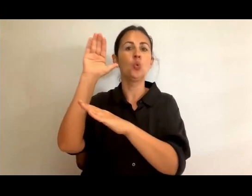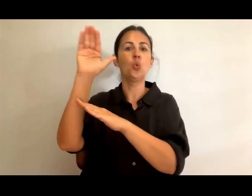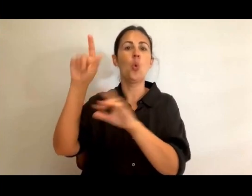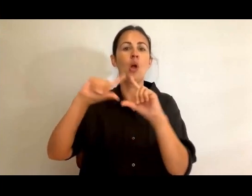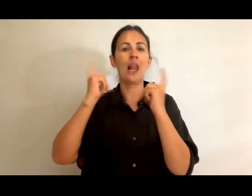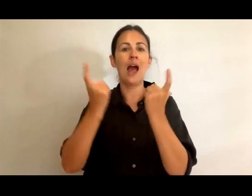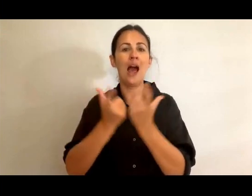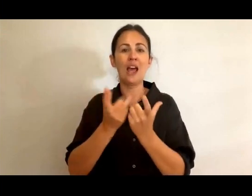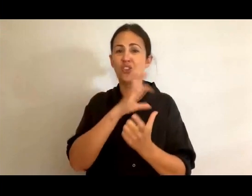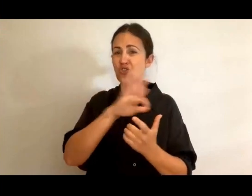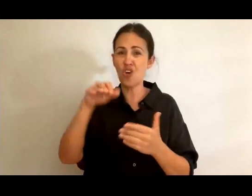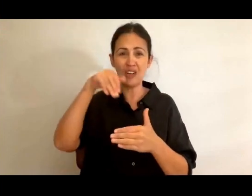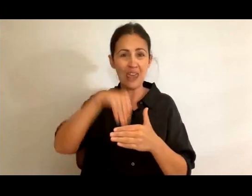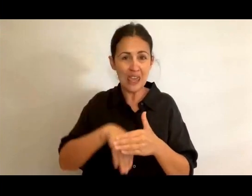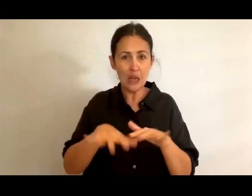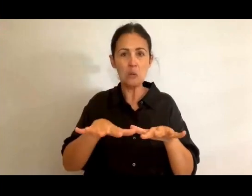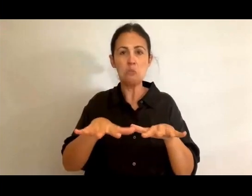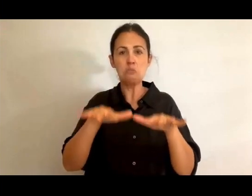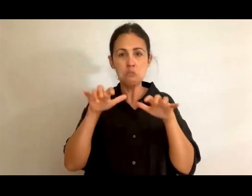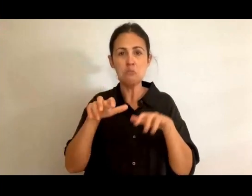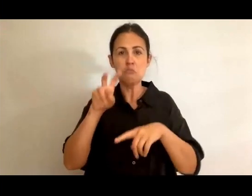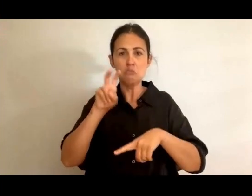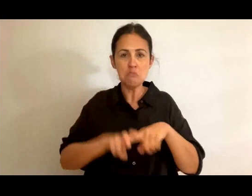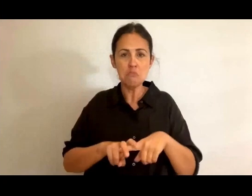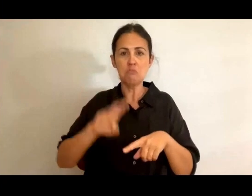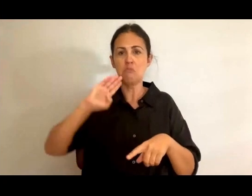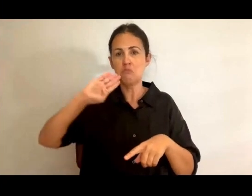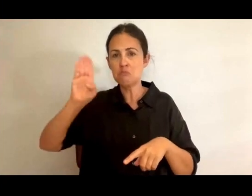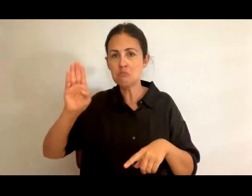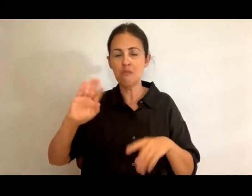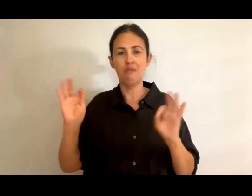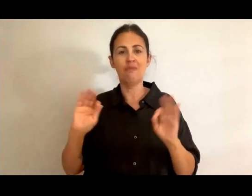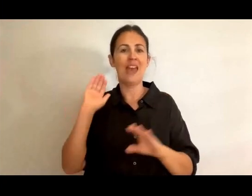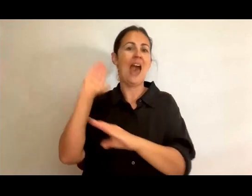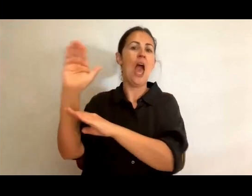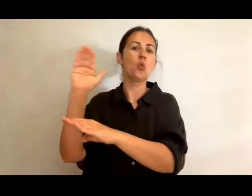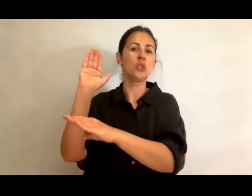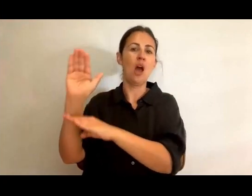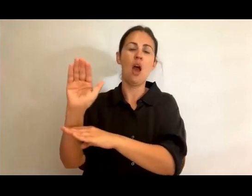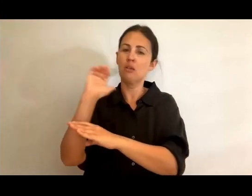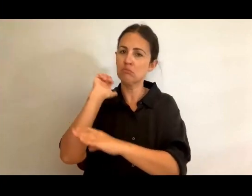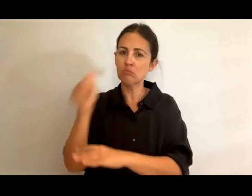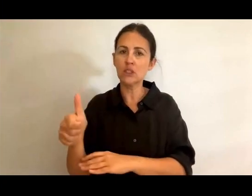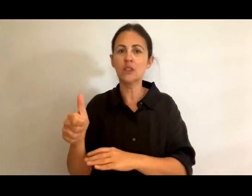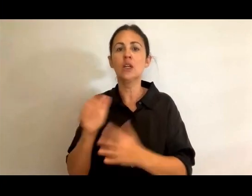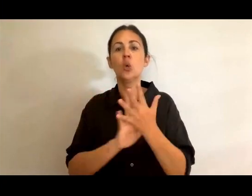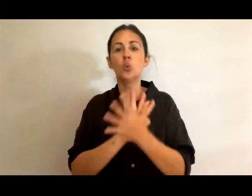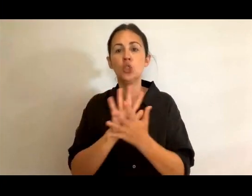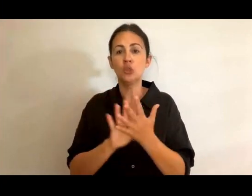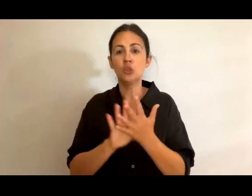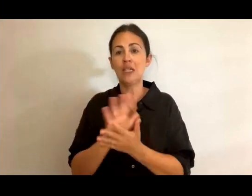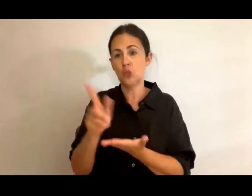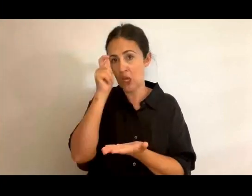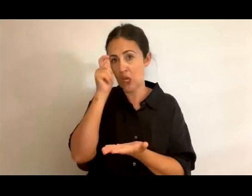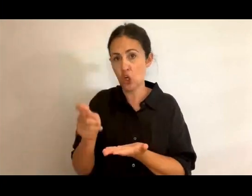a PowerPoint. And it acknowledged Trina Ham as the First Nation